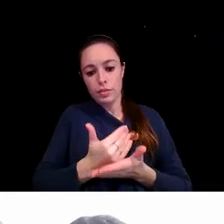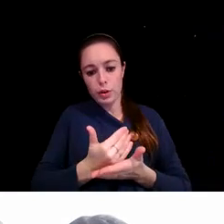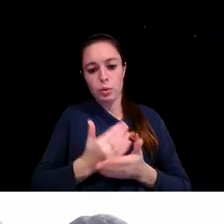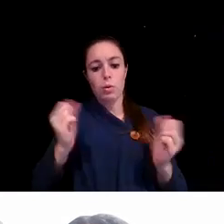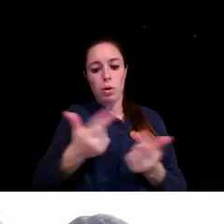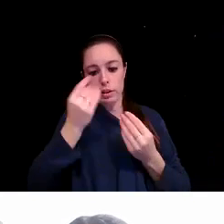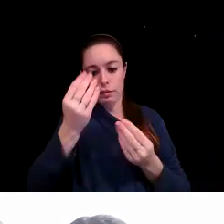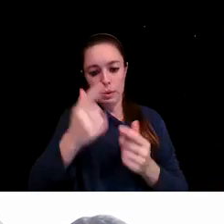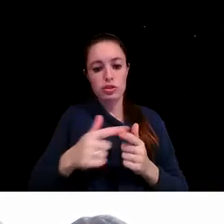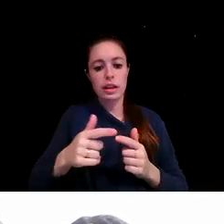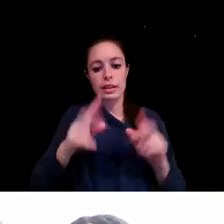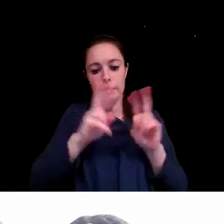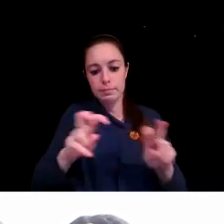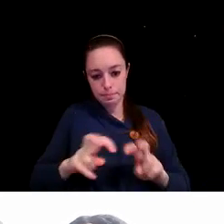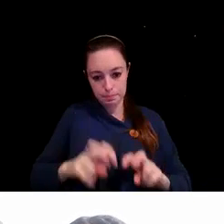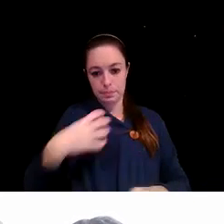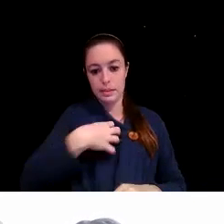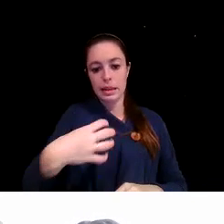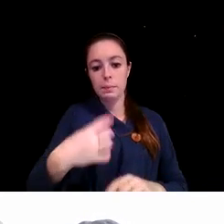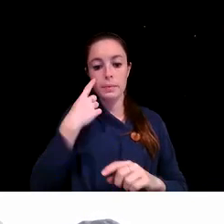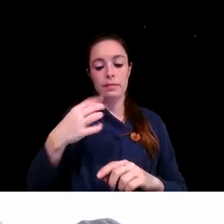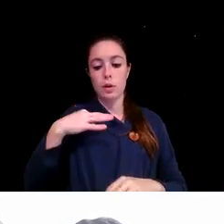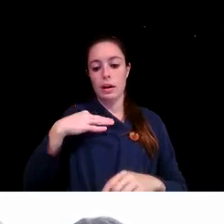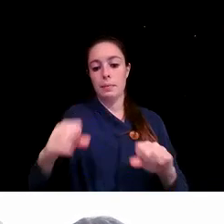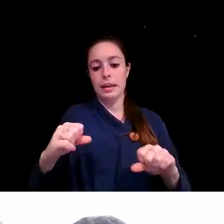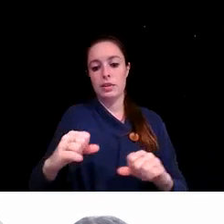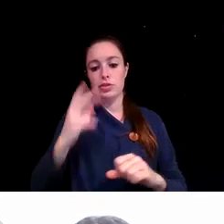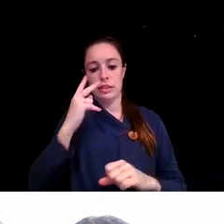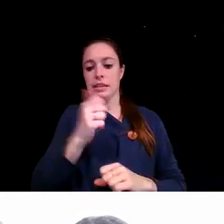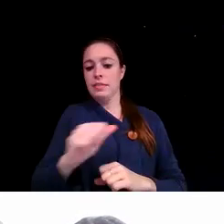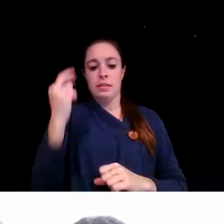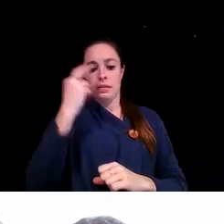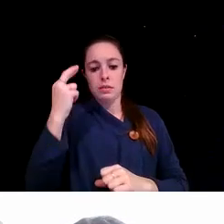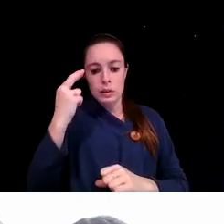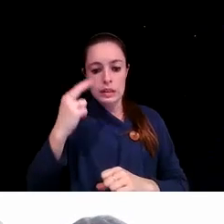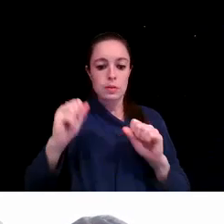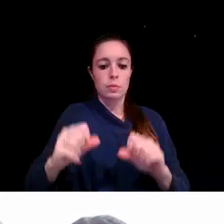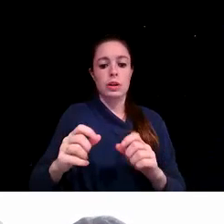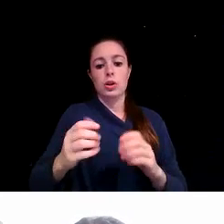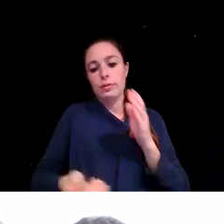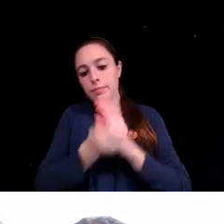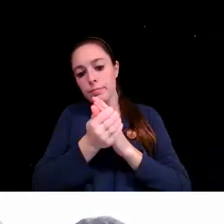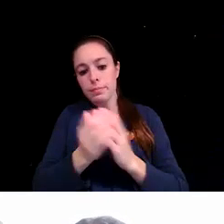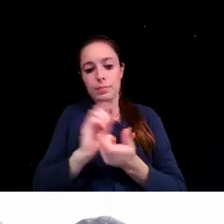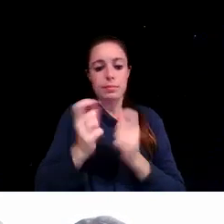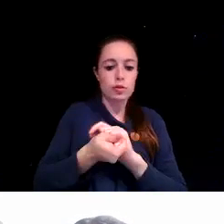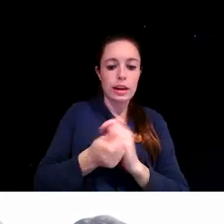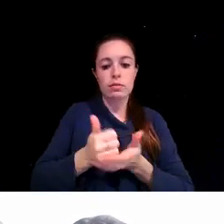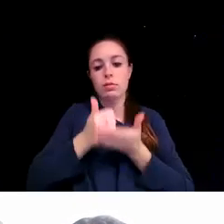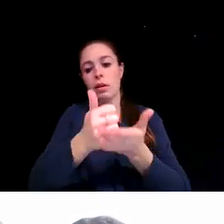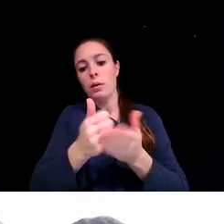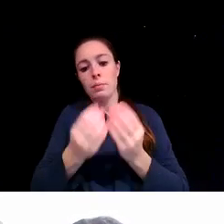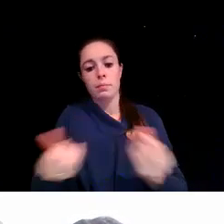your complaint on the application to see if there is possibility of making any amends to resolve the